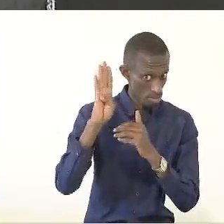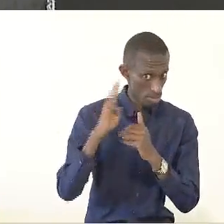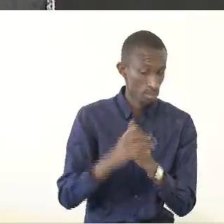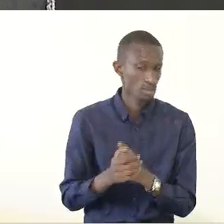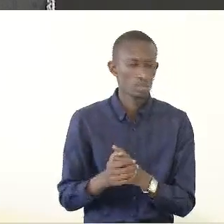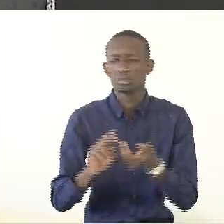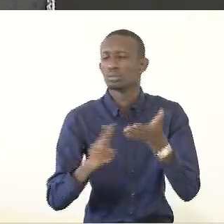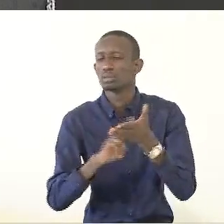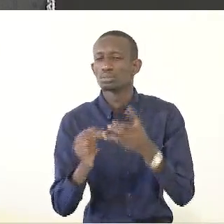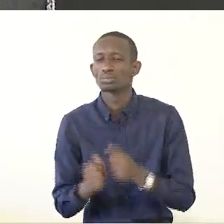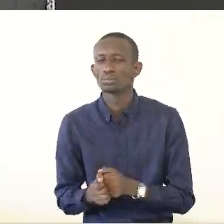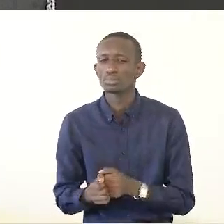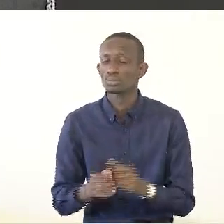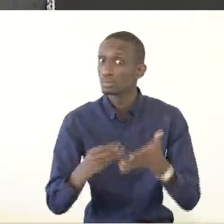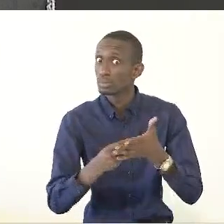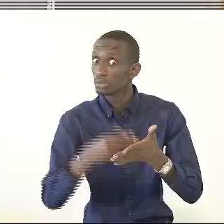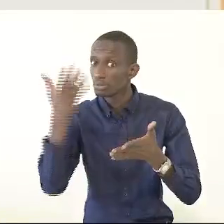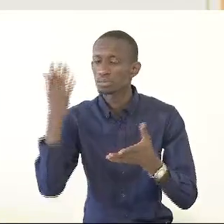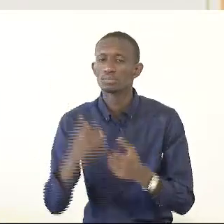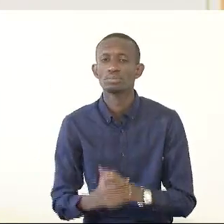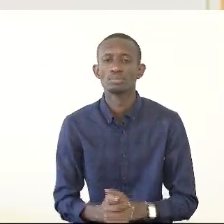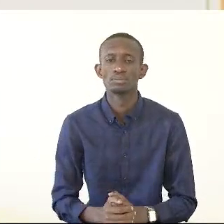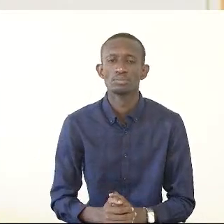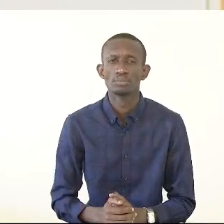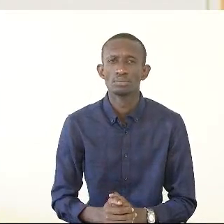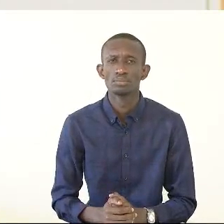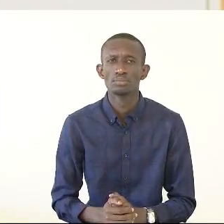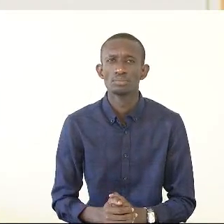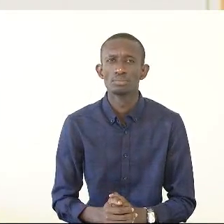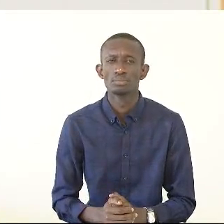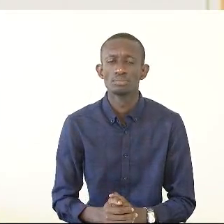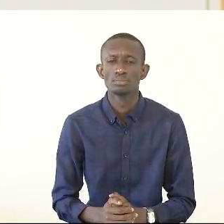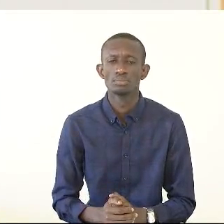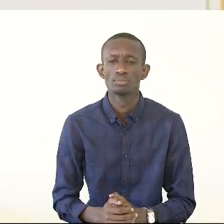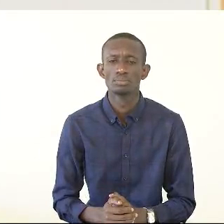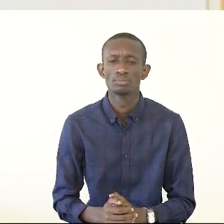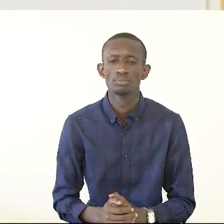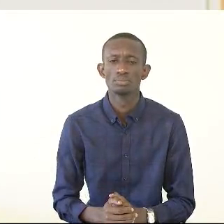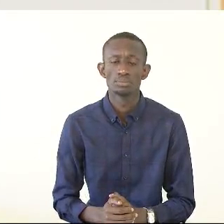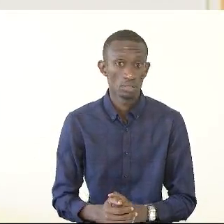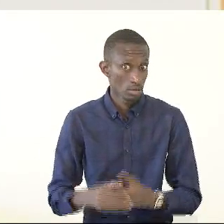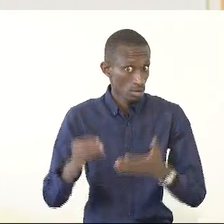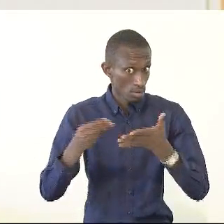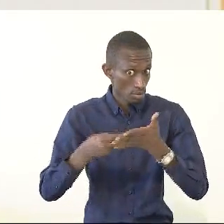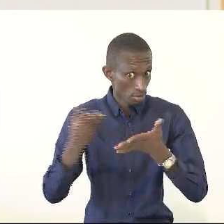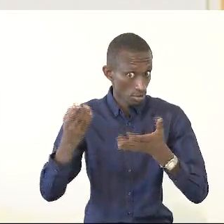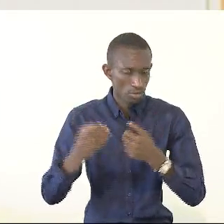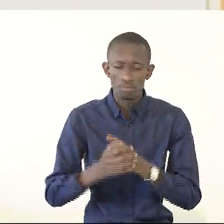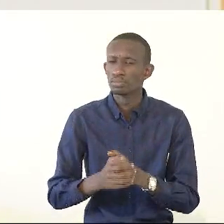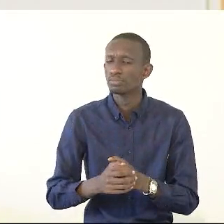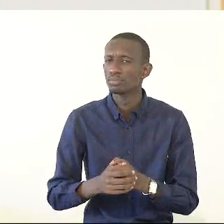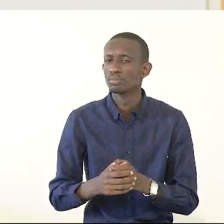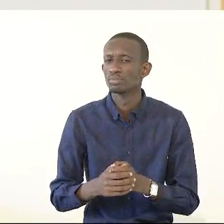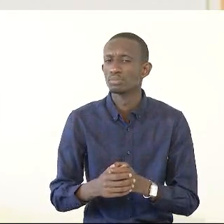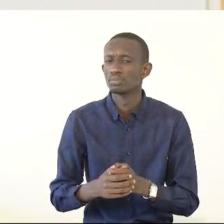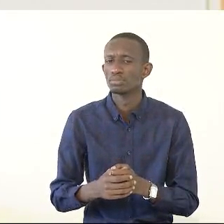Roman 1. Roman 1, it was to find the value of y in case x is